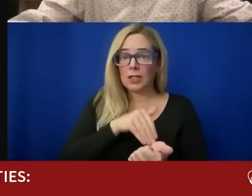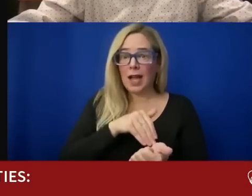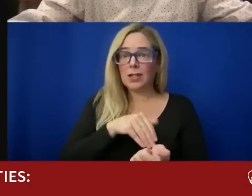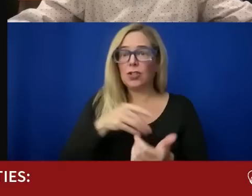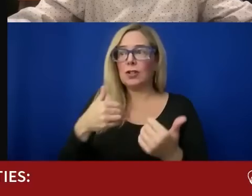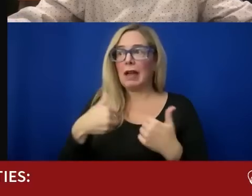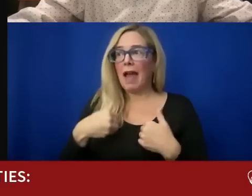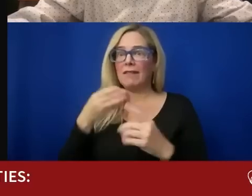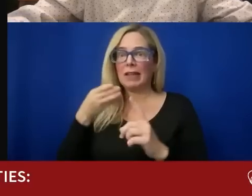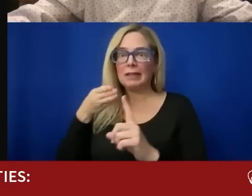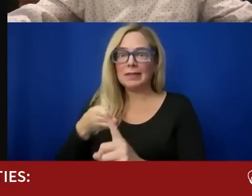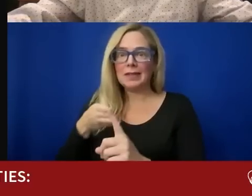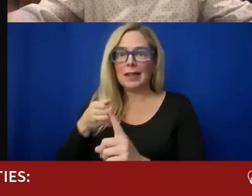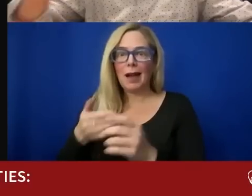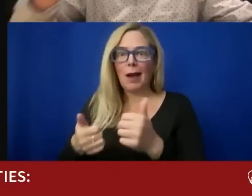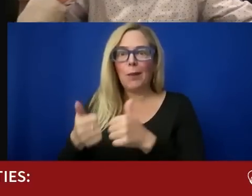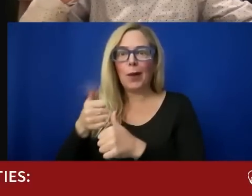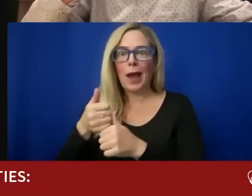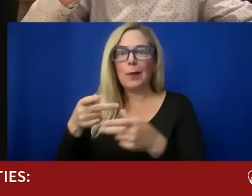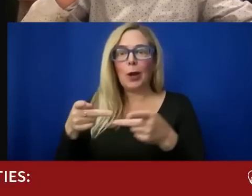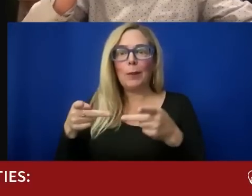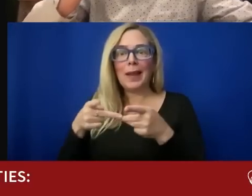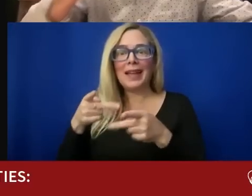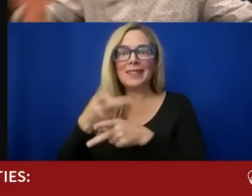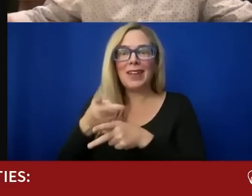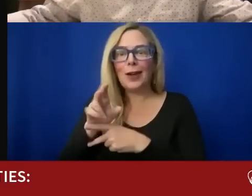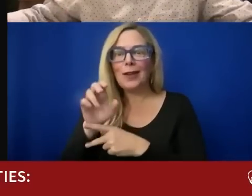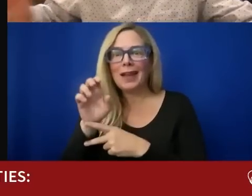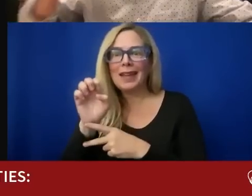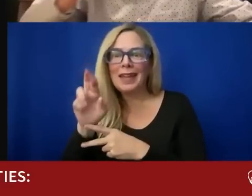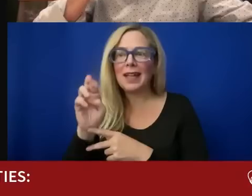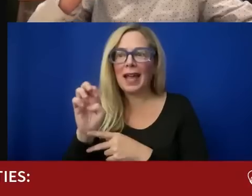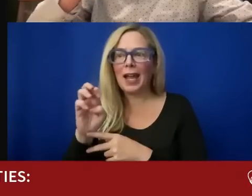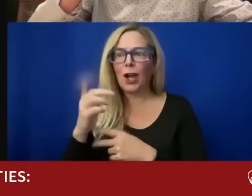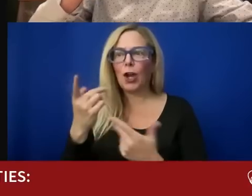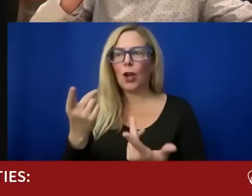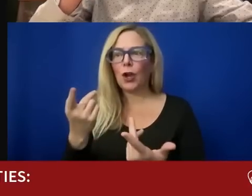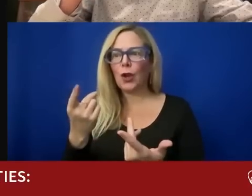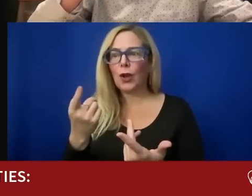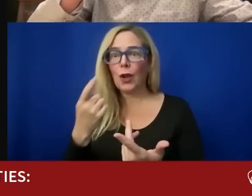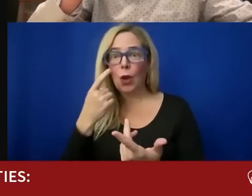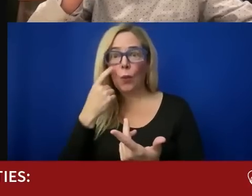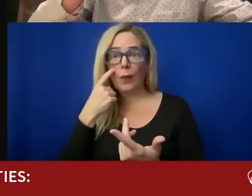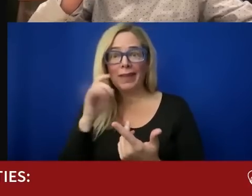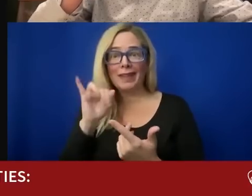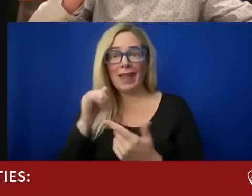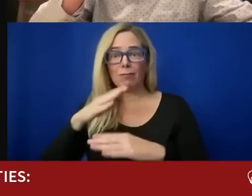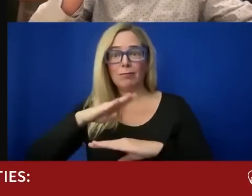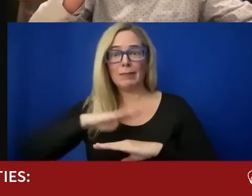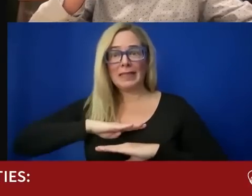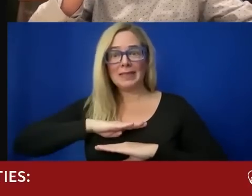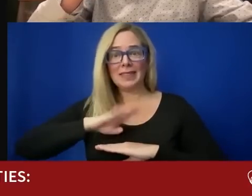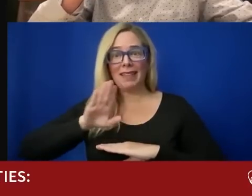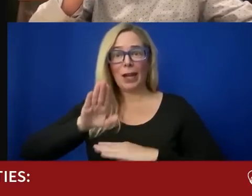where often we think of having a primary care provider as a good proxy to meet people's needs in the healthcare facilities or healthcare in their